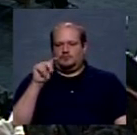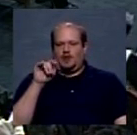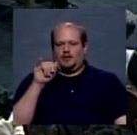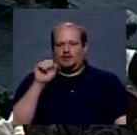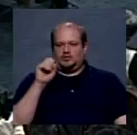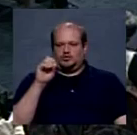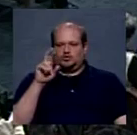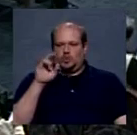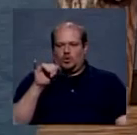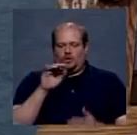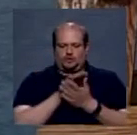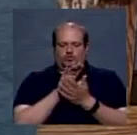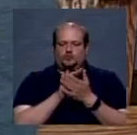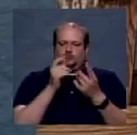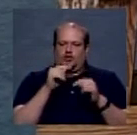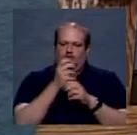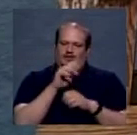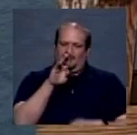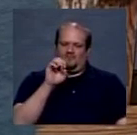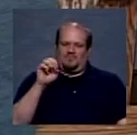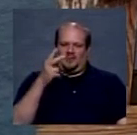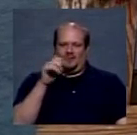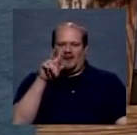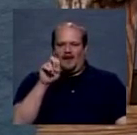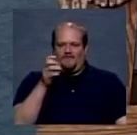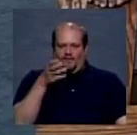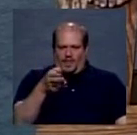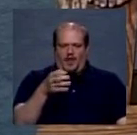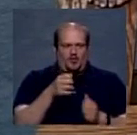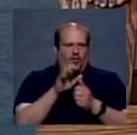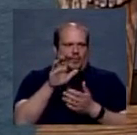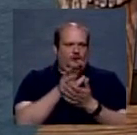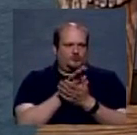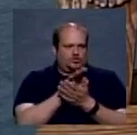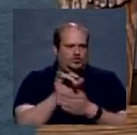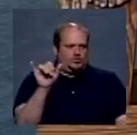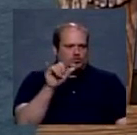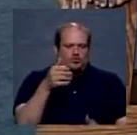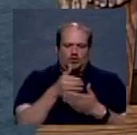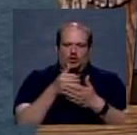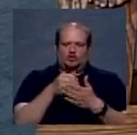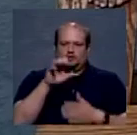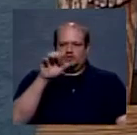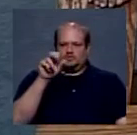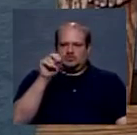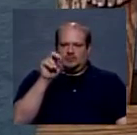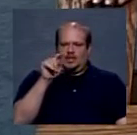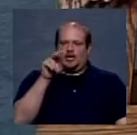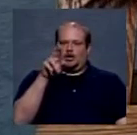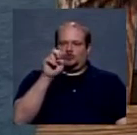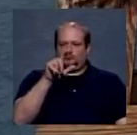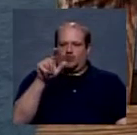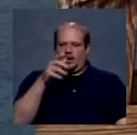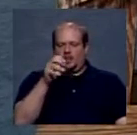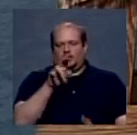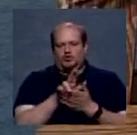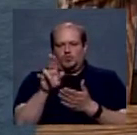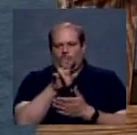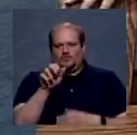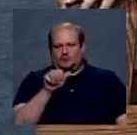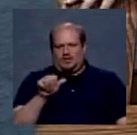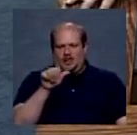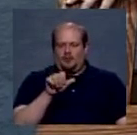looking into trying to get a beehive with theirs out there around Cantrell and University area. So